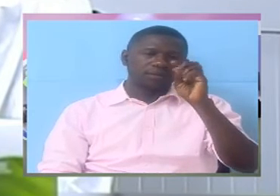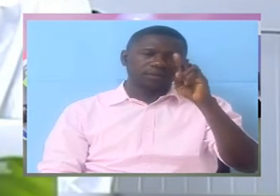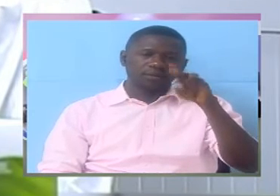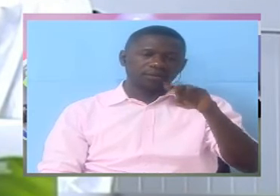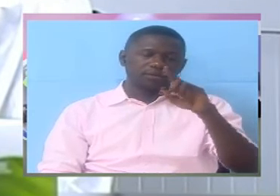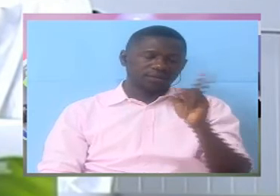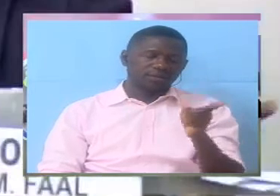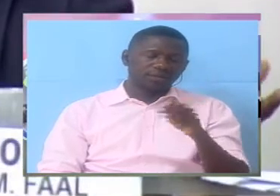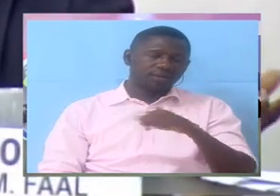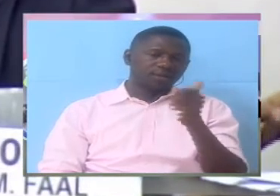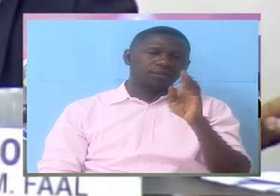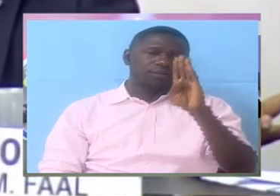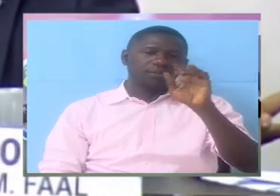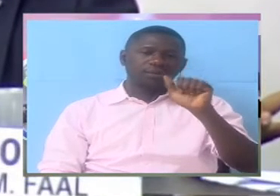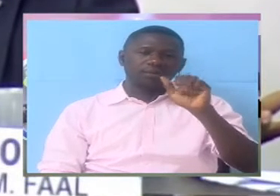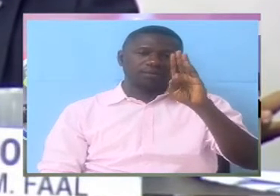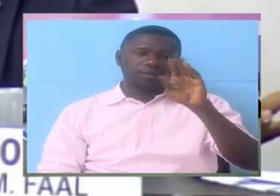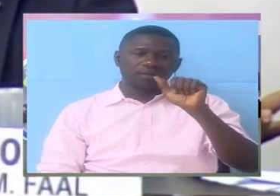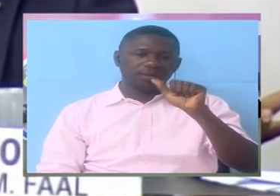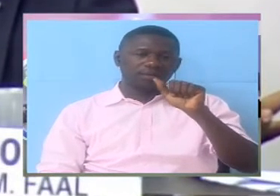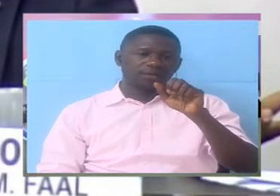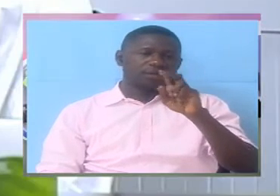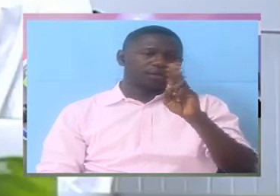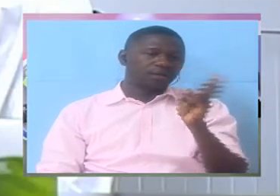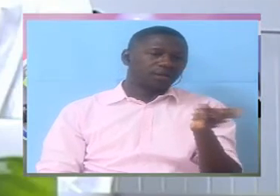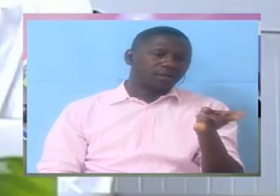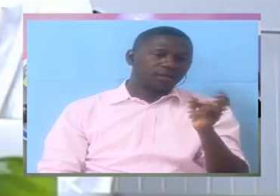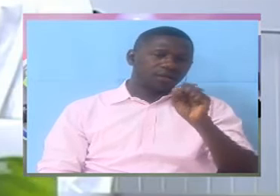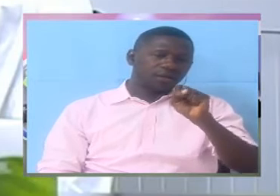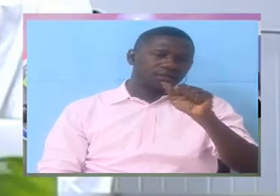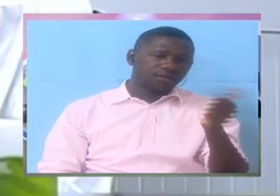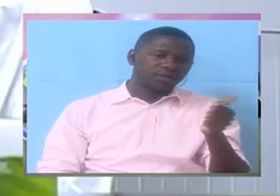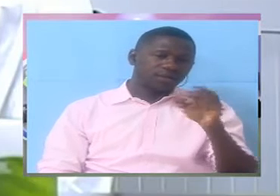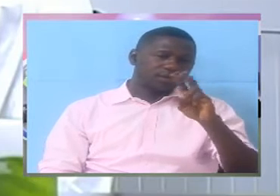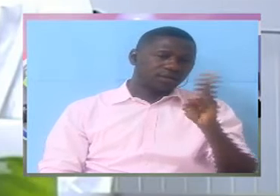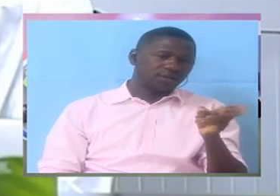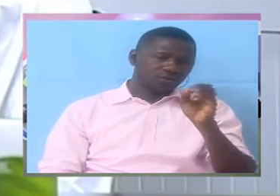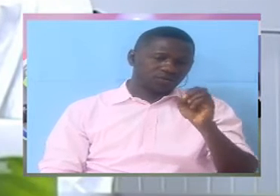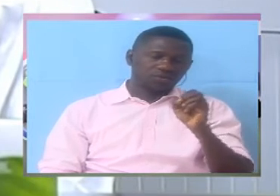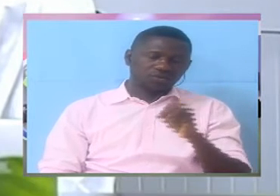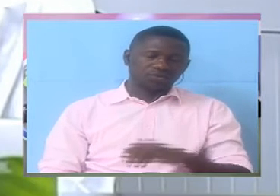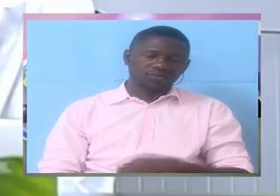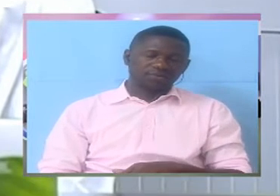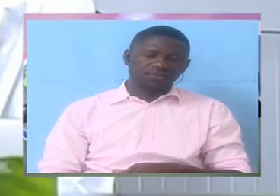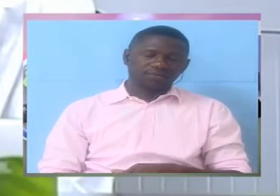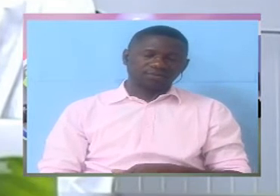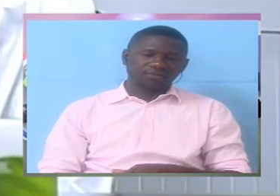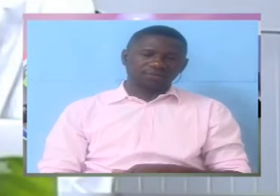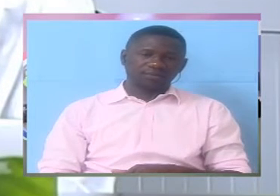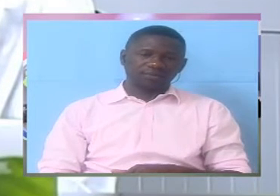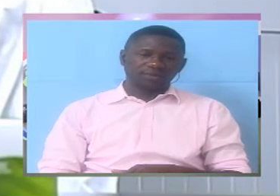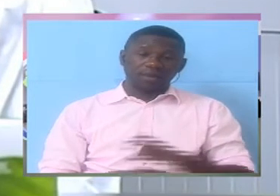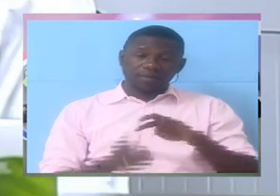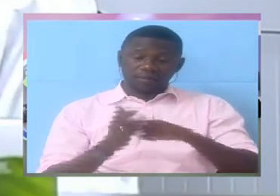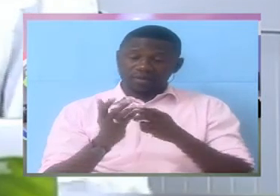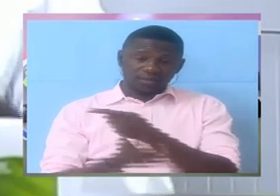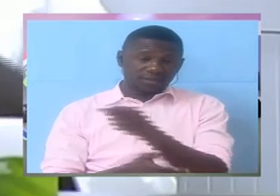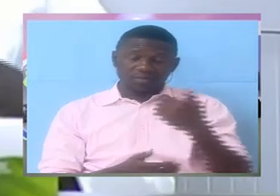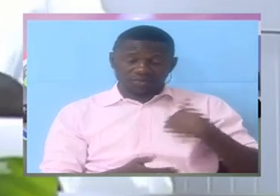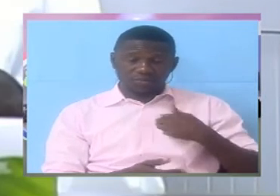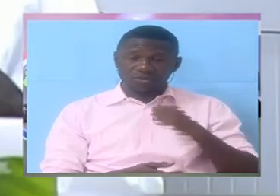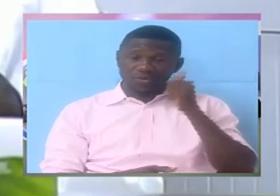Baba Sao. So these people were using the machine. Well, they utilize it because they have other